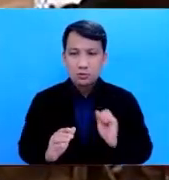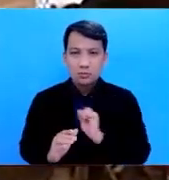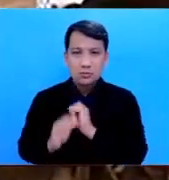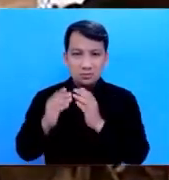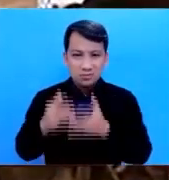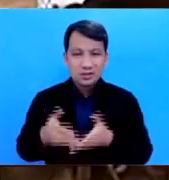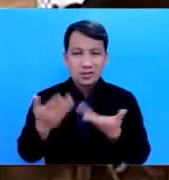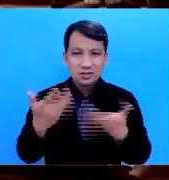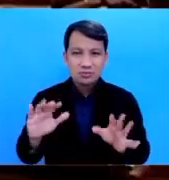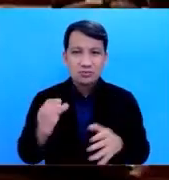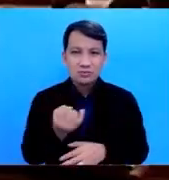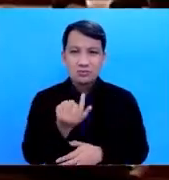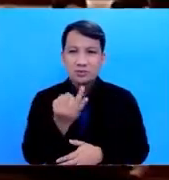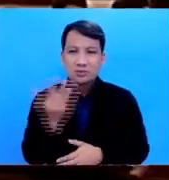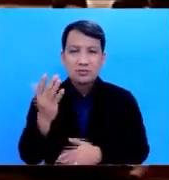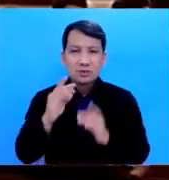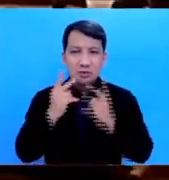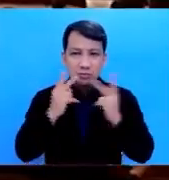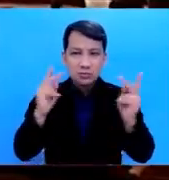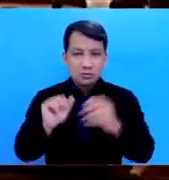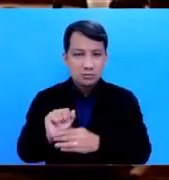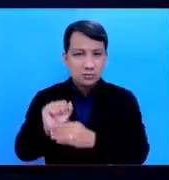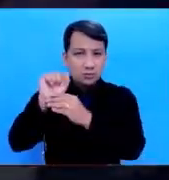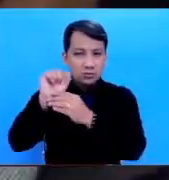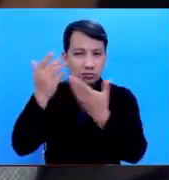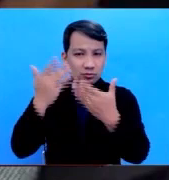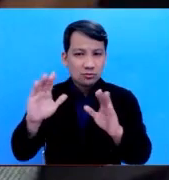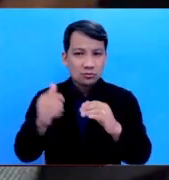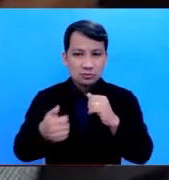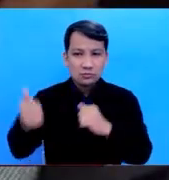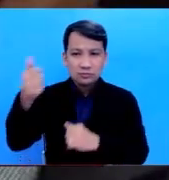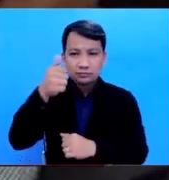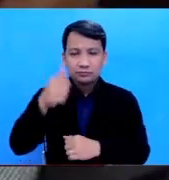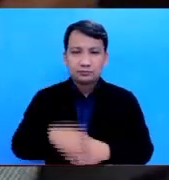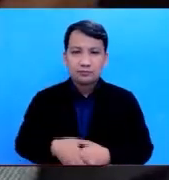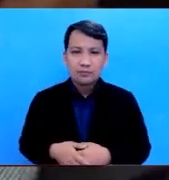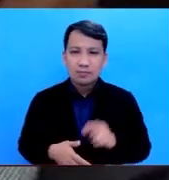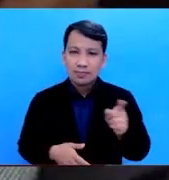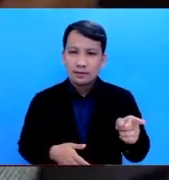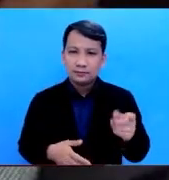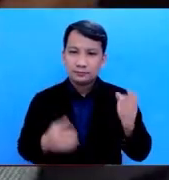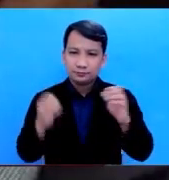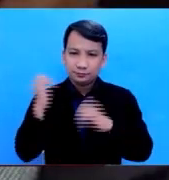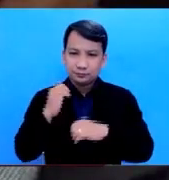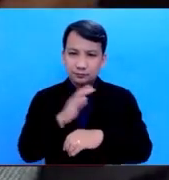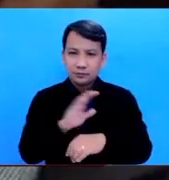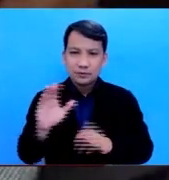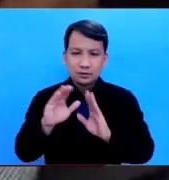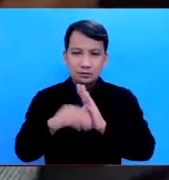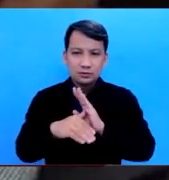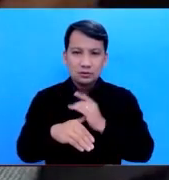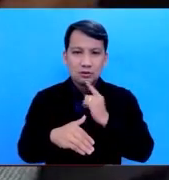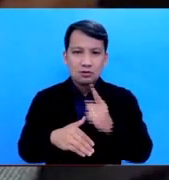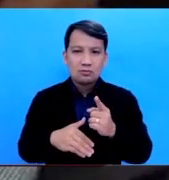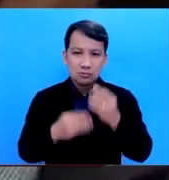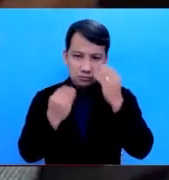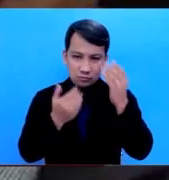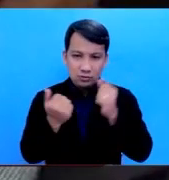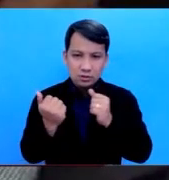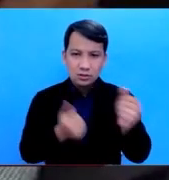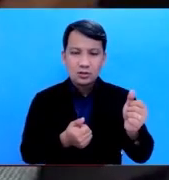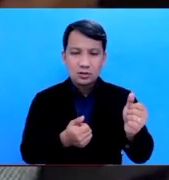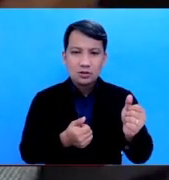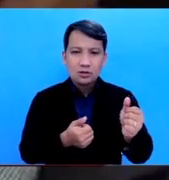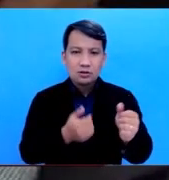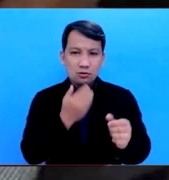na ang canvassing at proklamasyon ng winning candidates. Samantala, handa raw ang COMELEC na agarang magsuminti ng komento sa